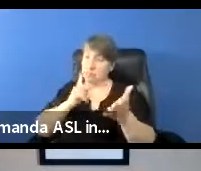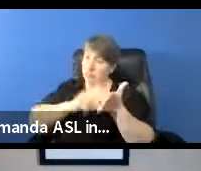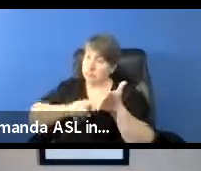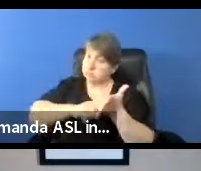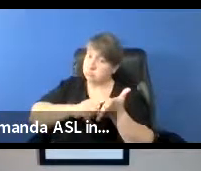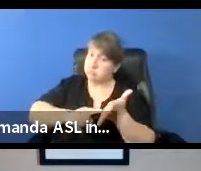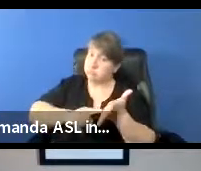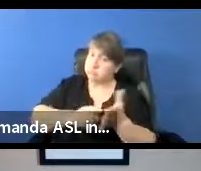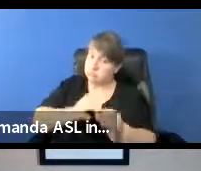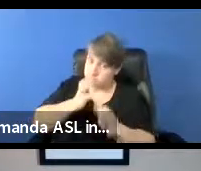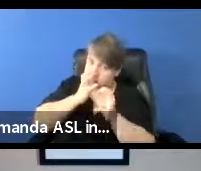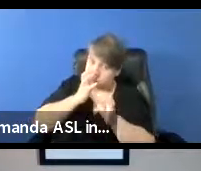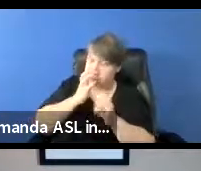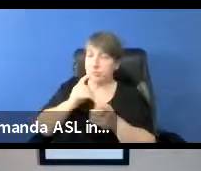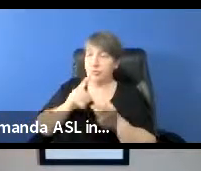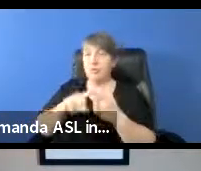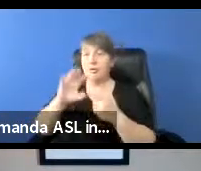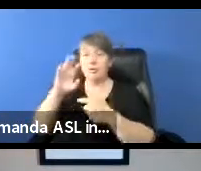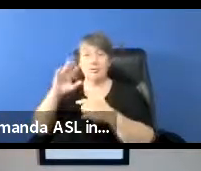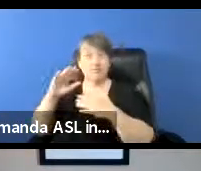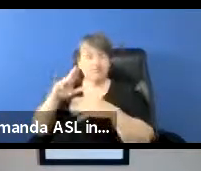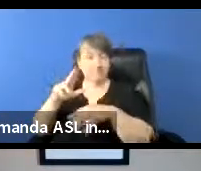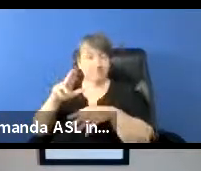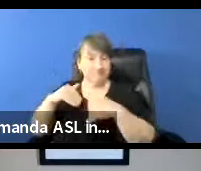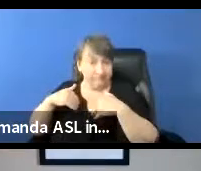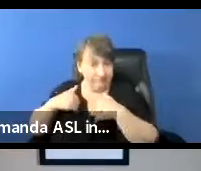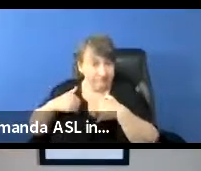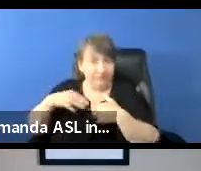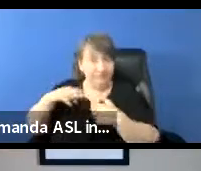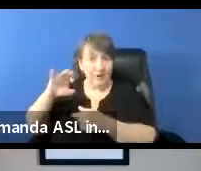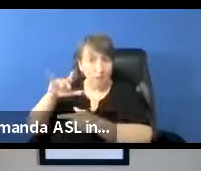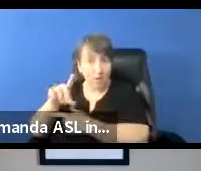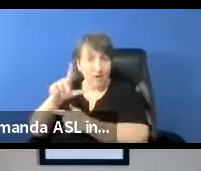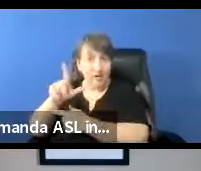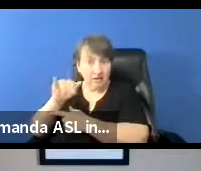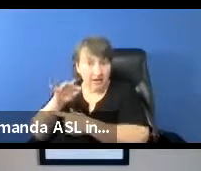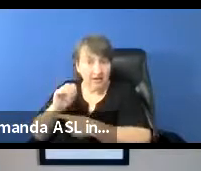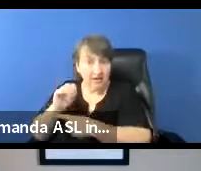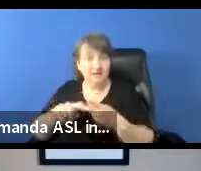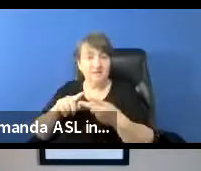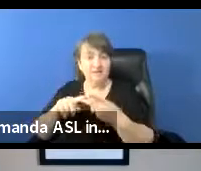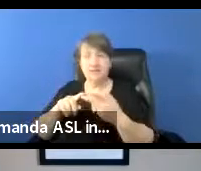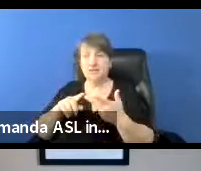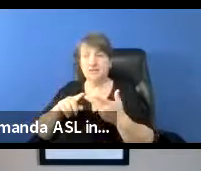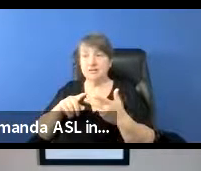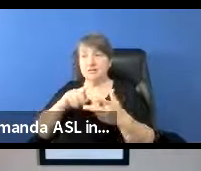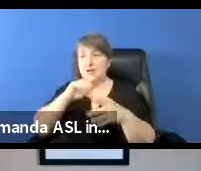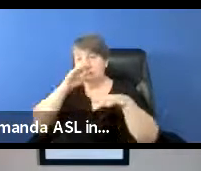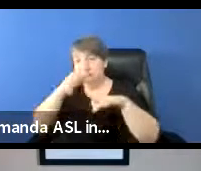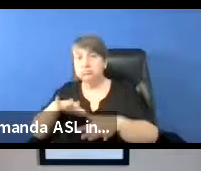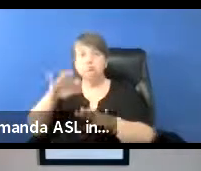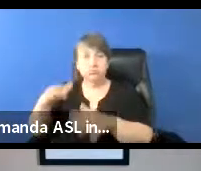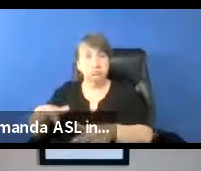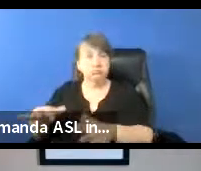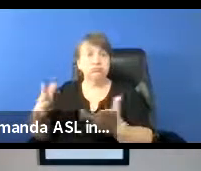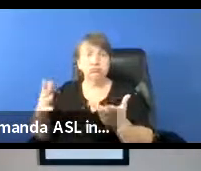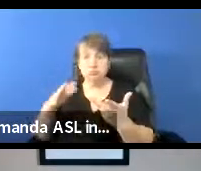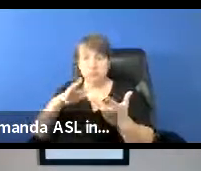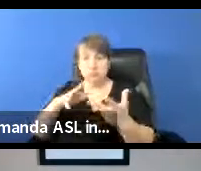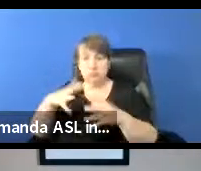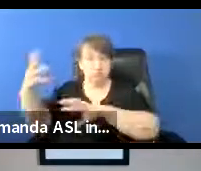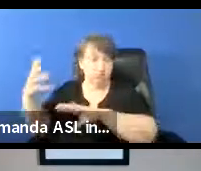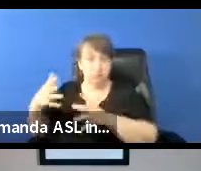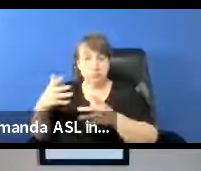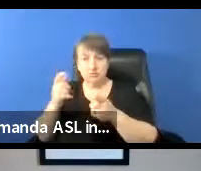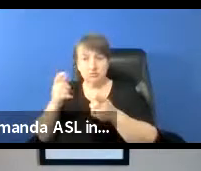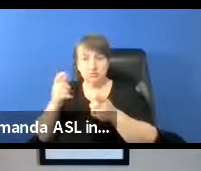it's wildlife, the turbidity that's created in construction. So we're going to